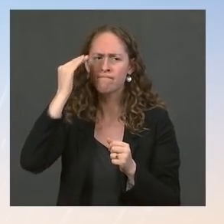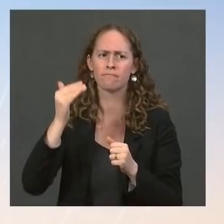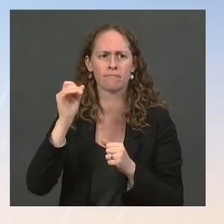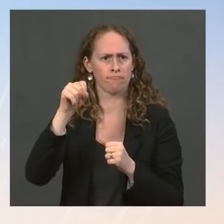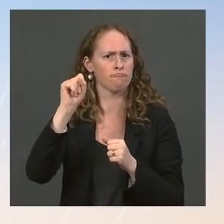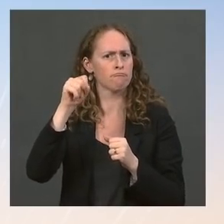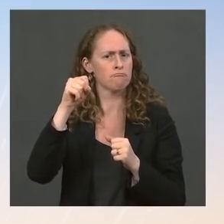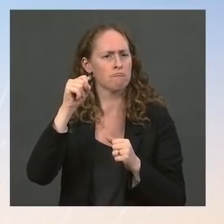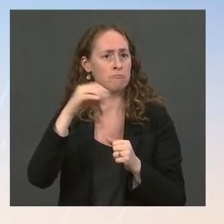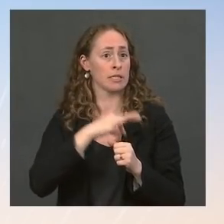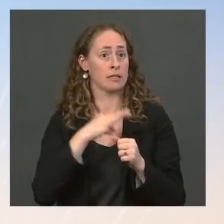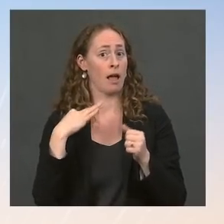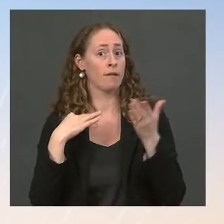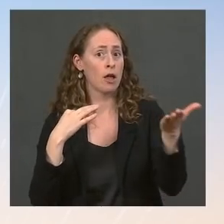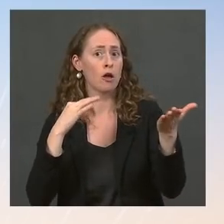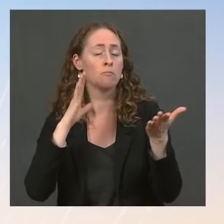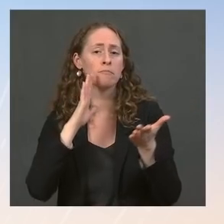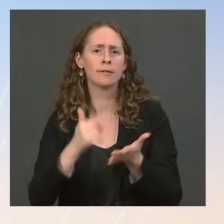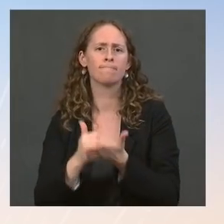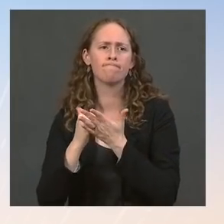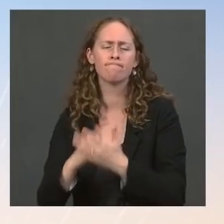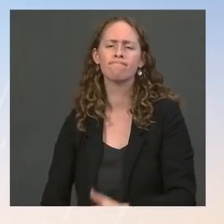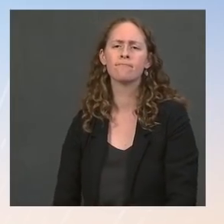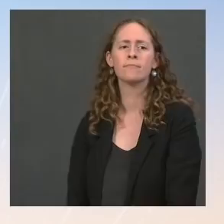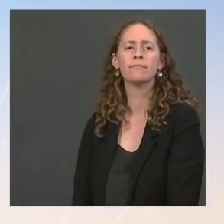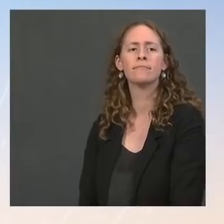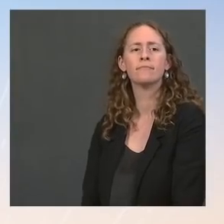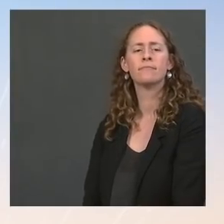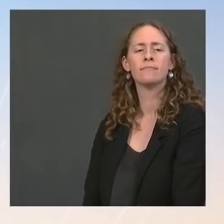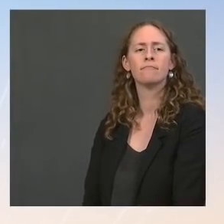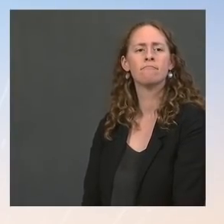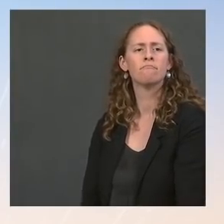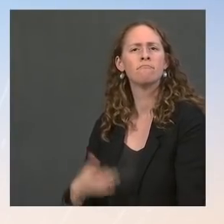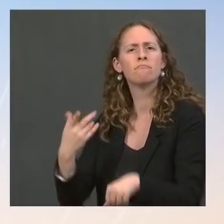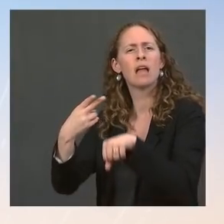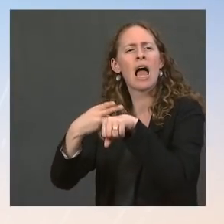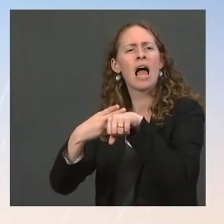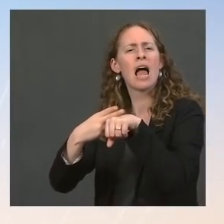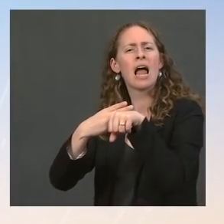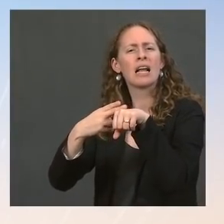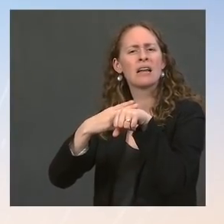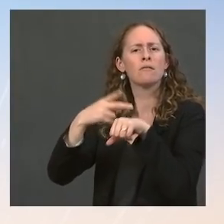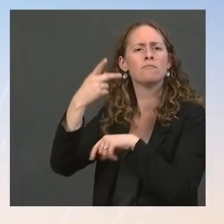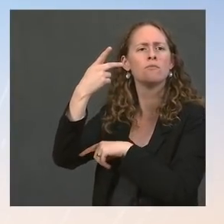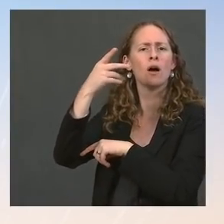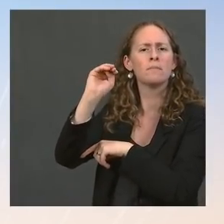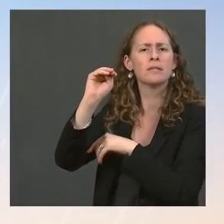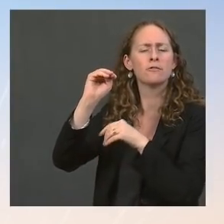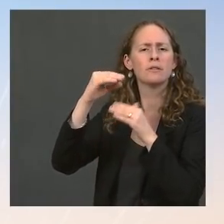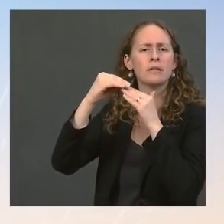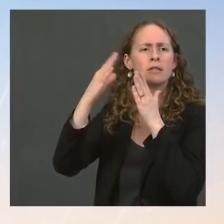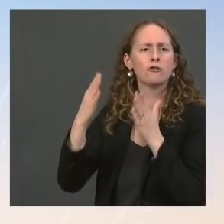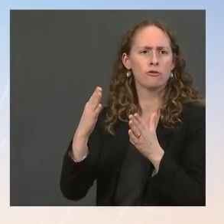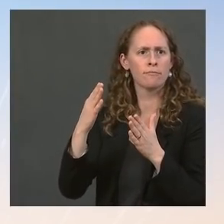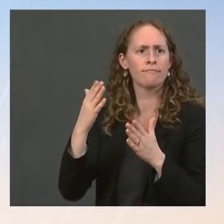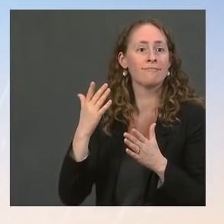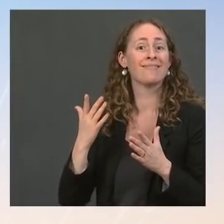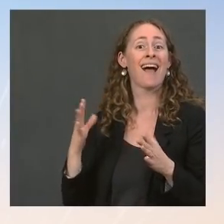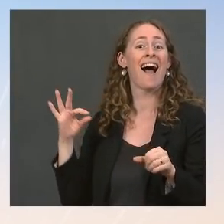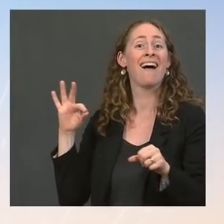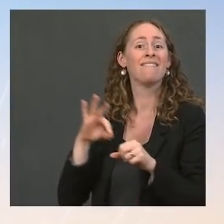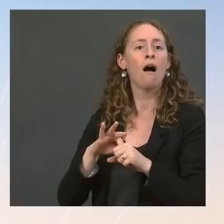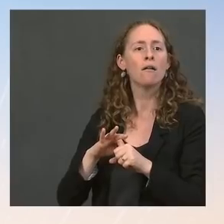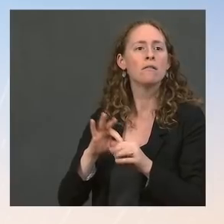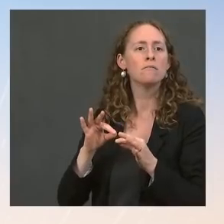Haiti, I just need a reaction to Haiti's Prime Minister dissolving the Electoral Council and delaying elections until 2022. And